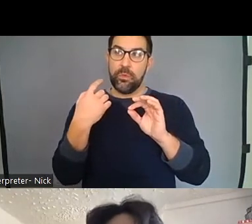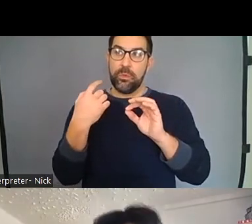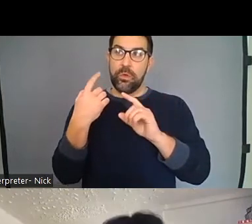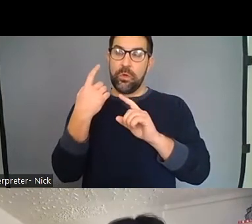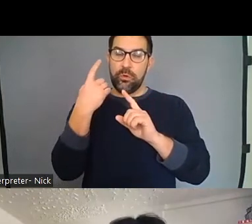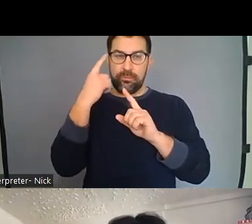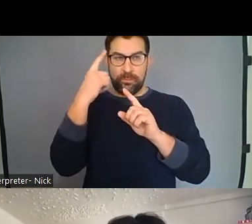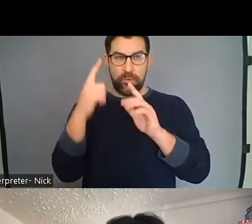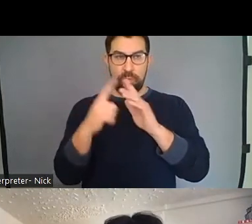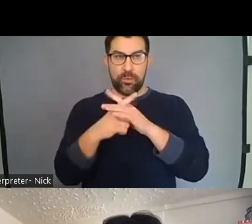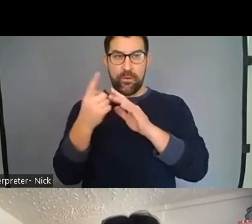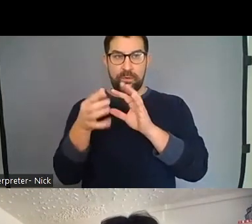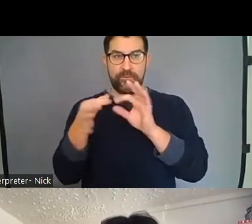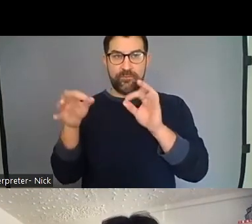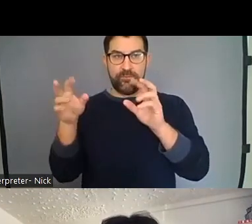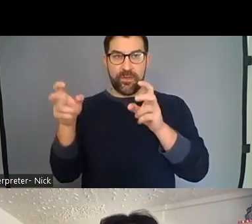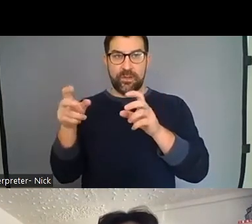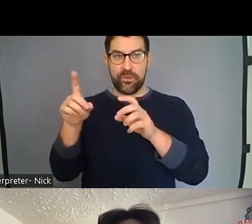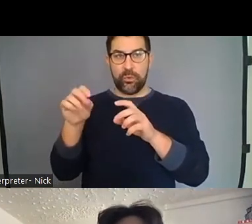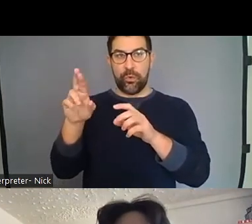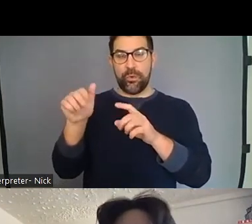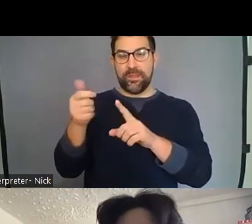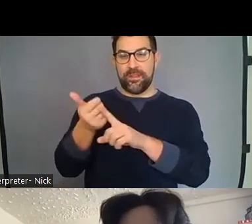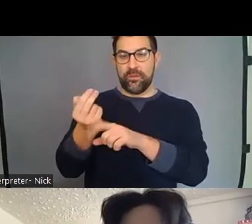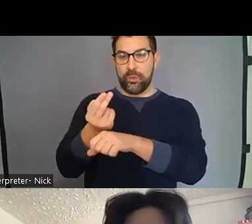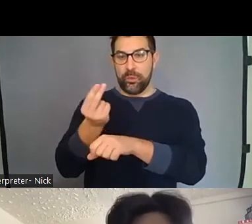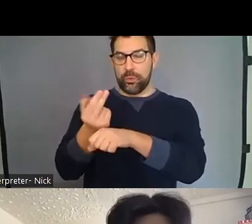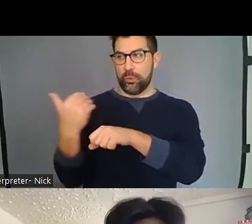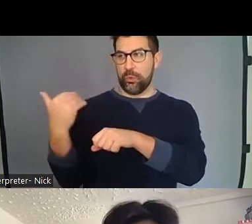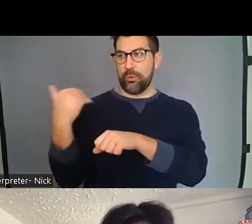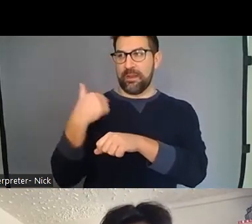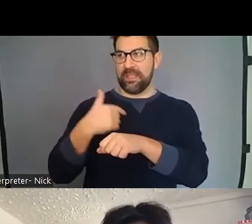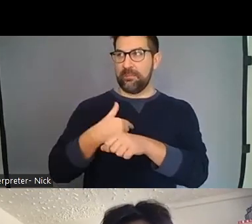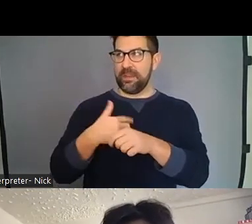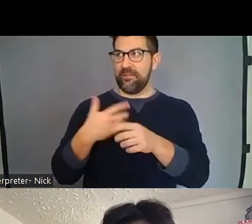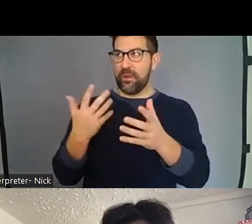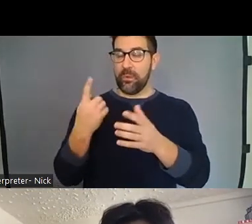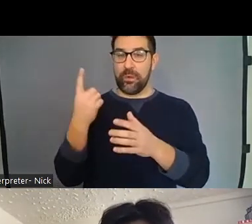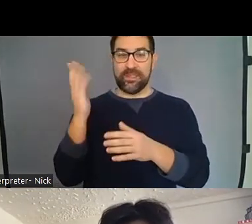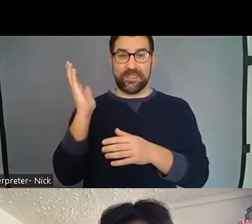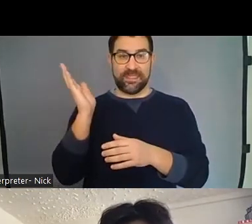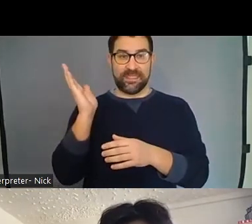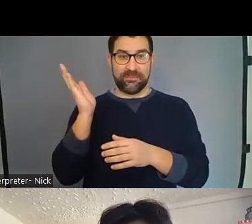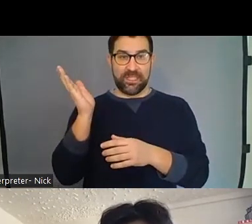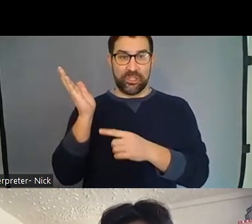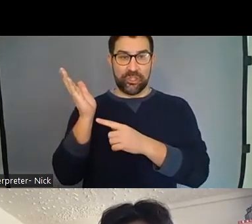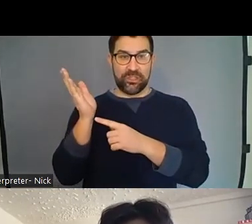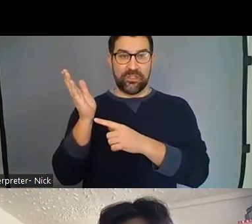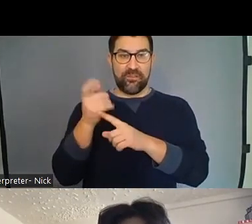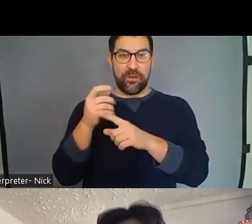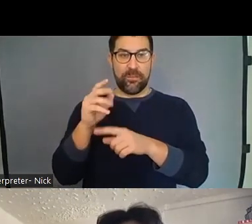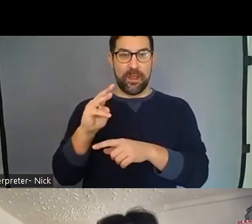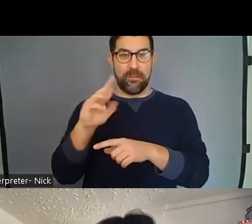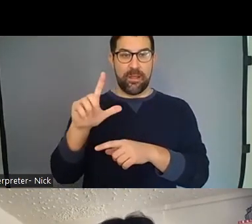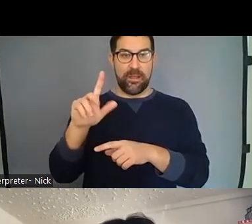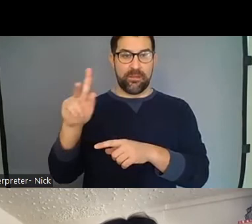that Dora used that actually is reminding me of a speech that was given by Martin Luther